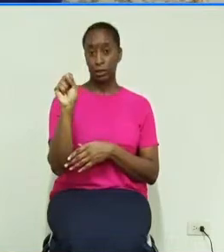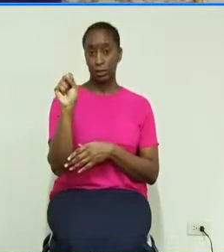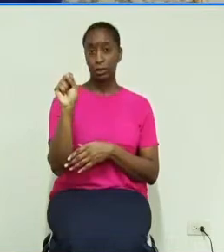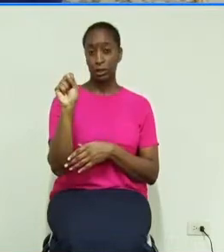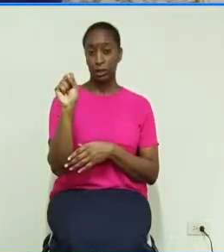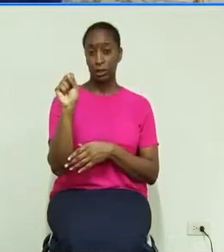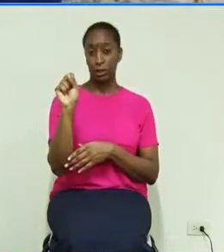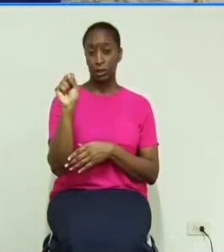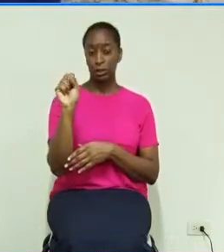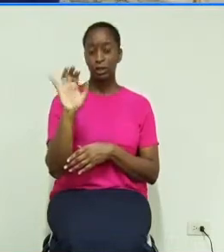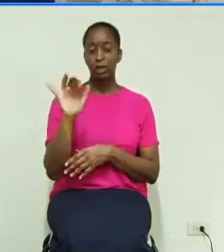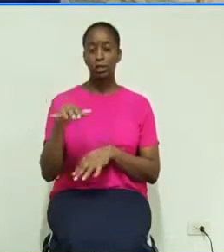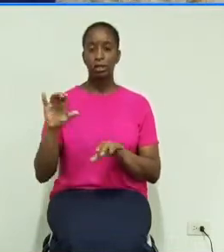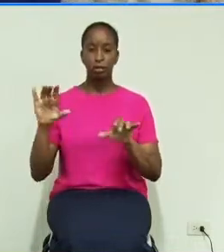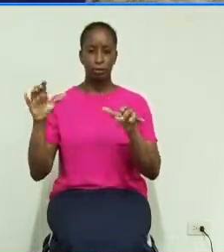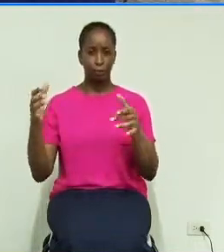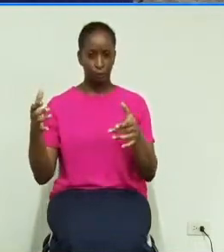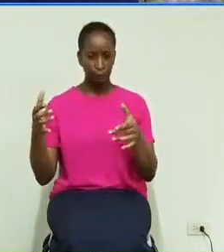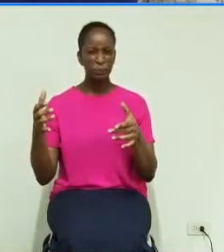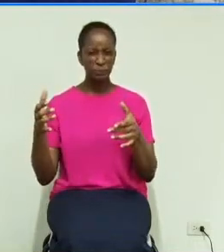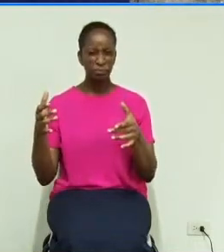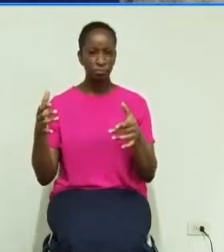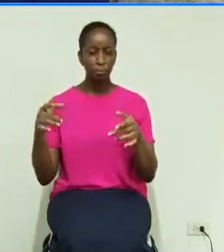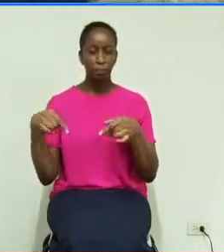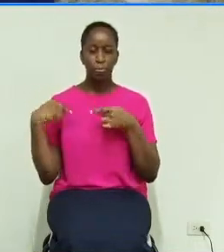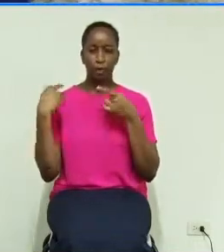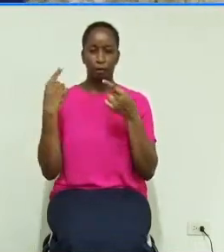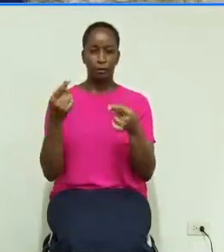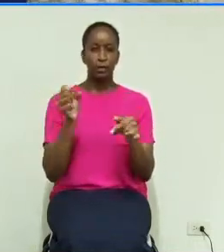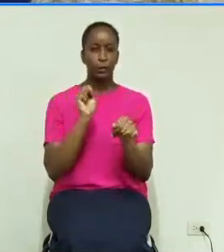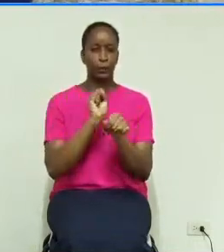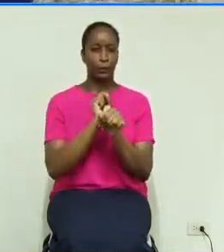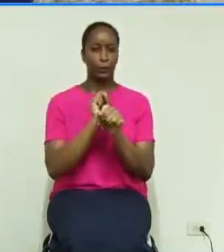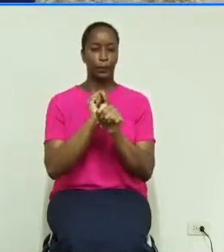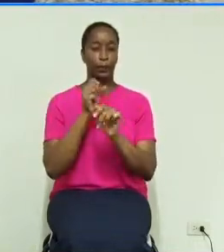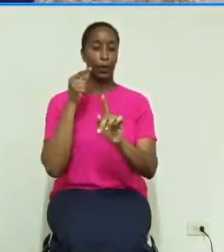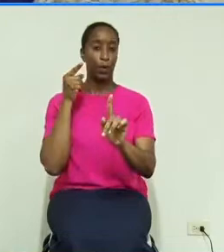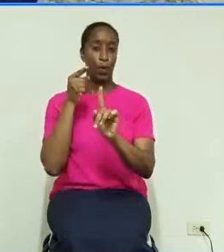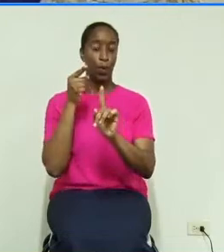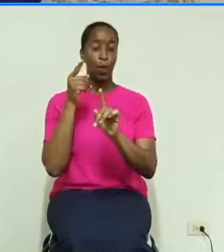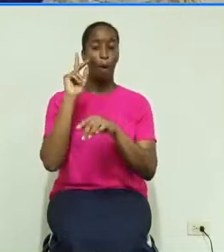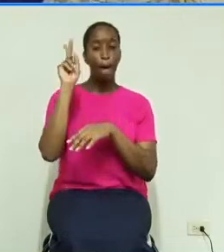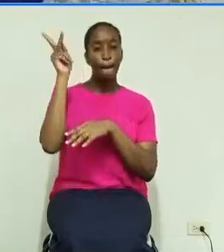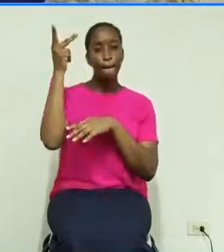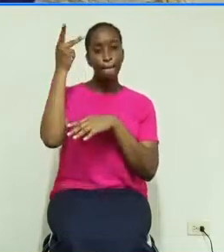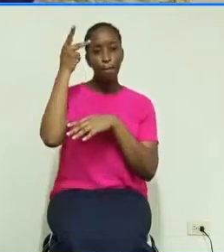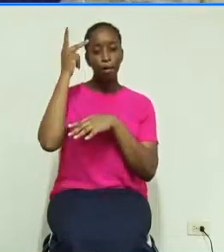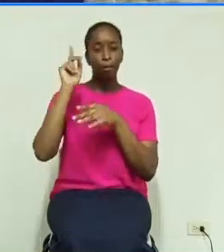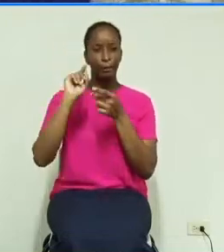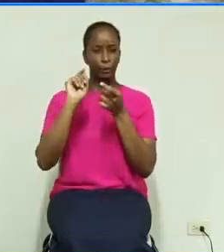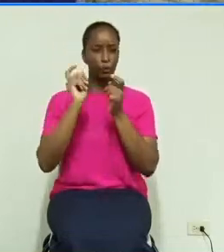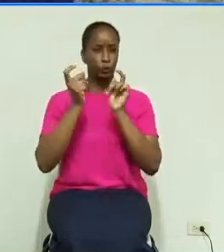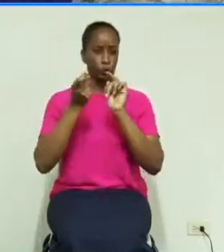this matter. I want to, you know, I know.